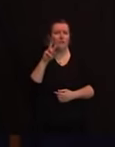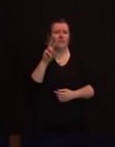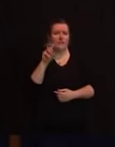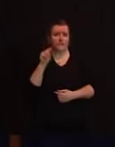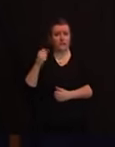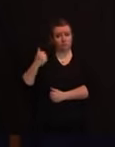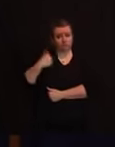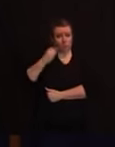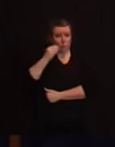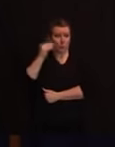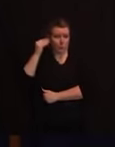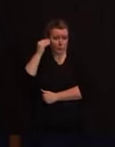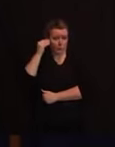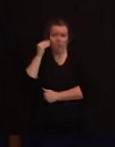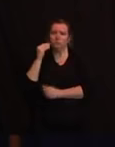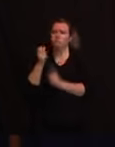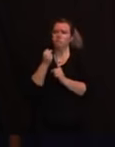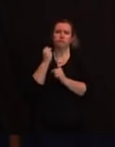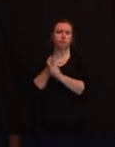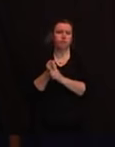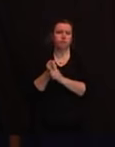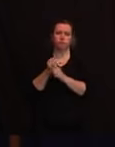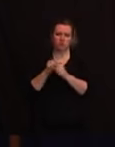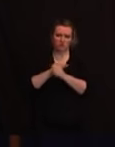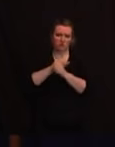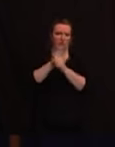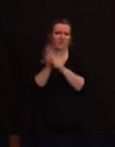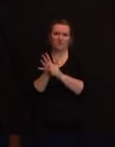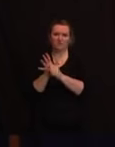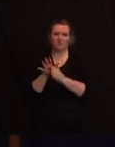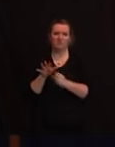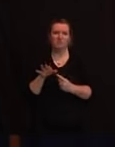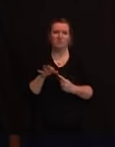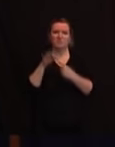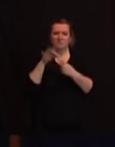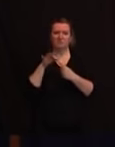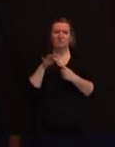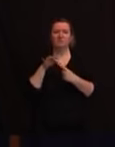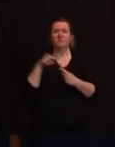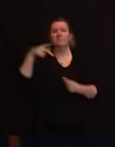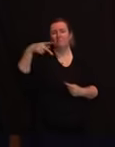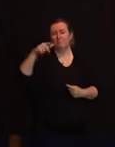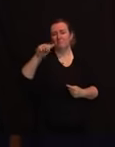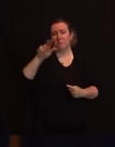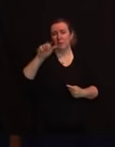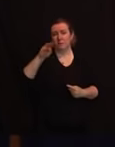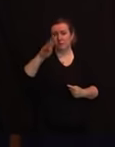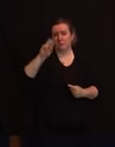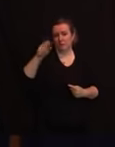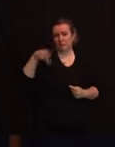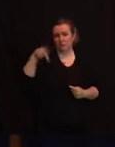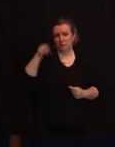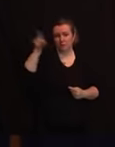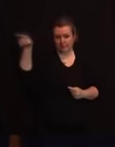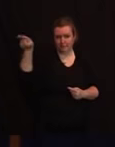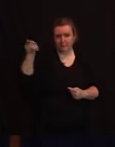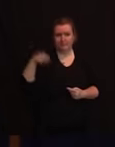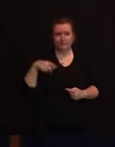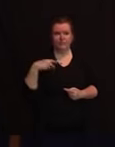by COVID-19, specifically the home in Paramus. The home in Paramus has 40 confirmed